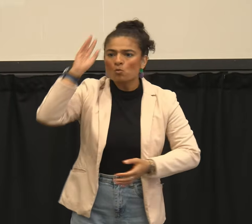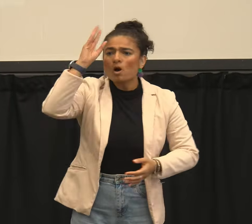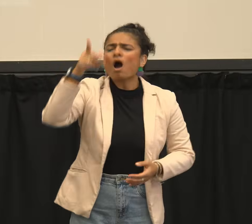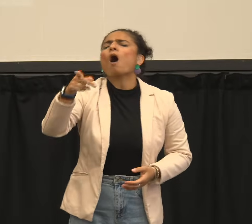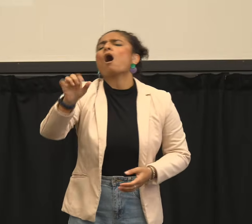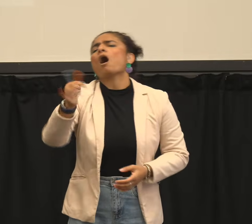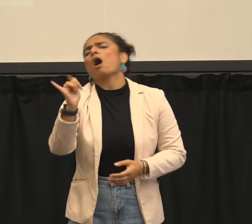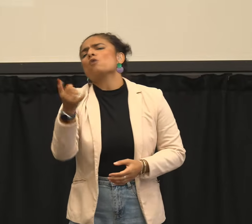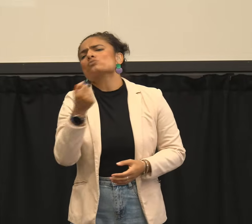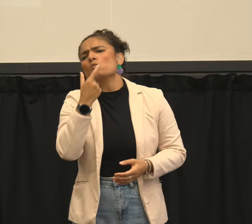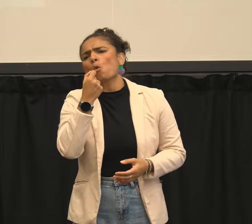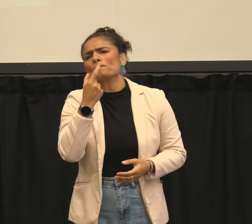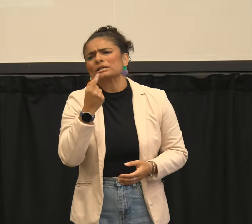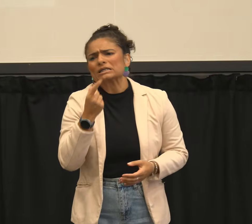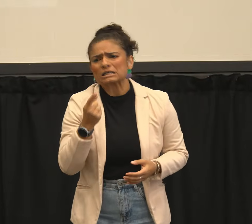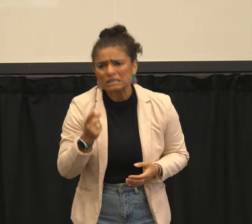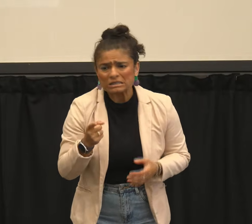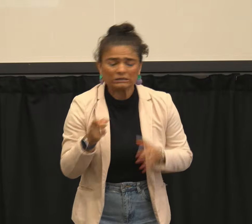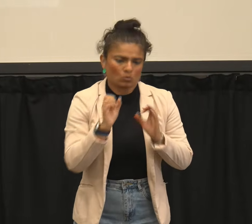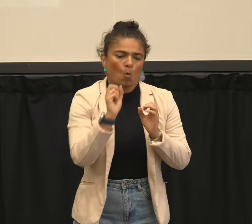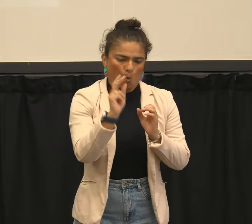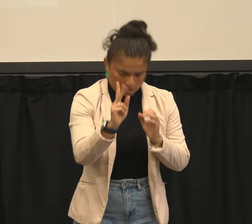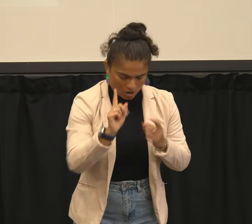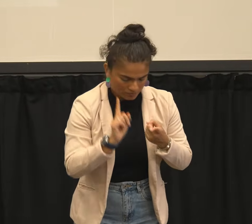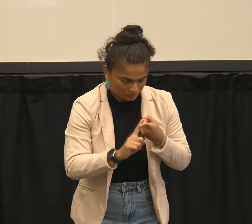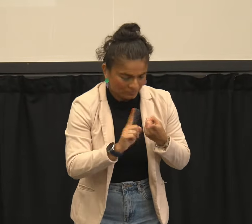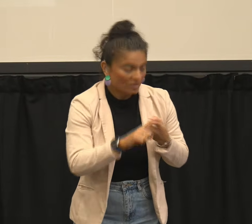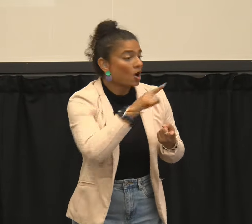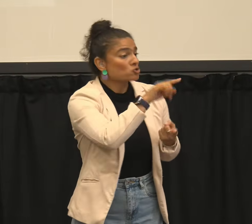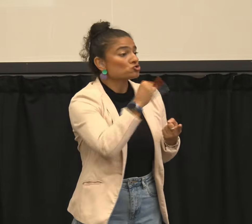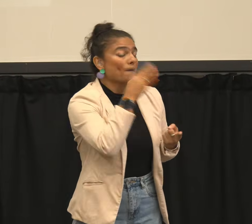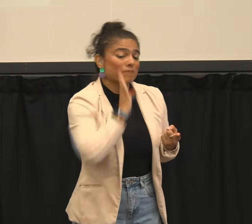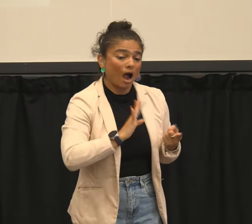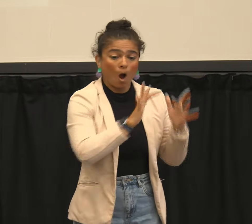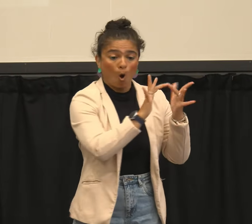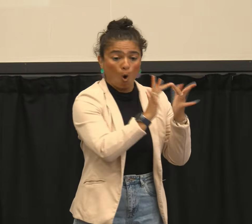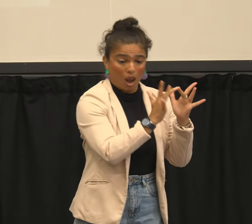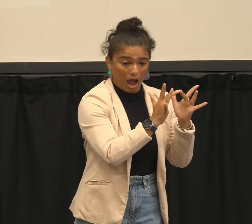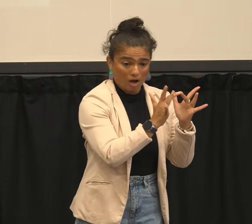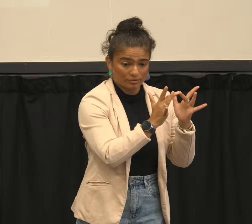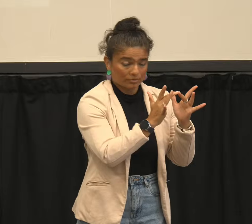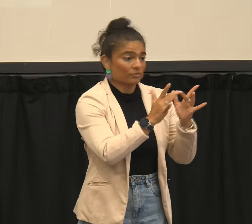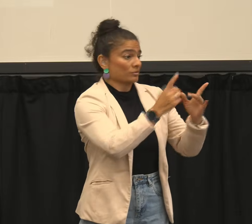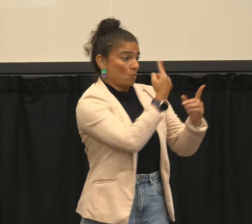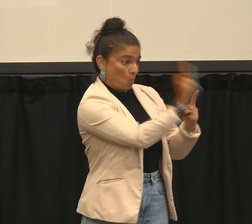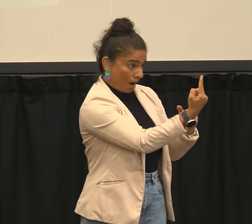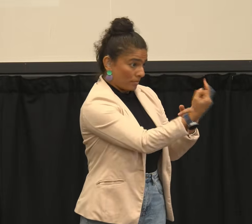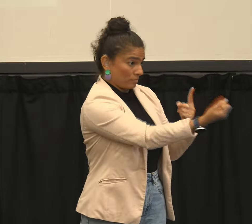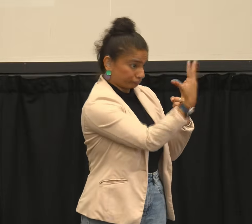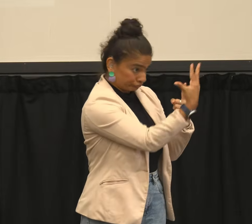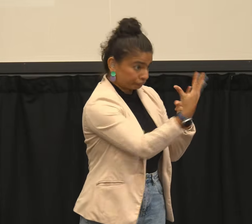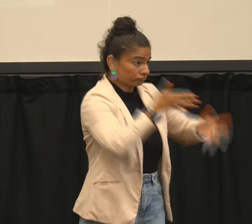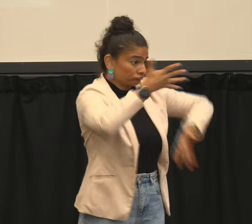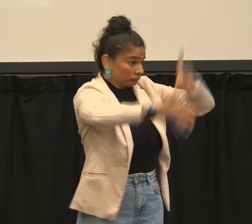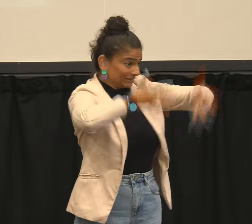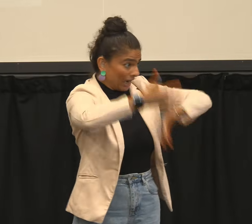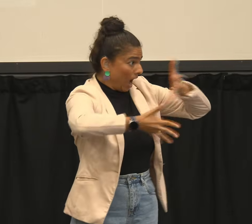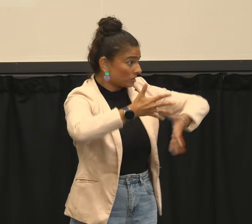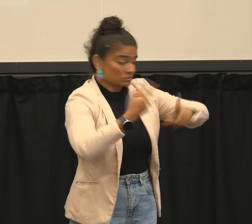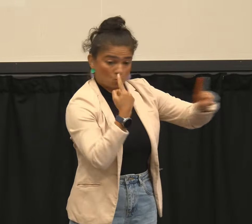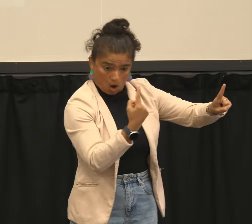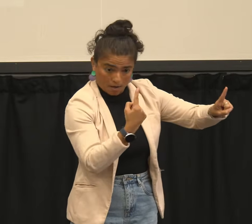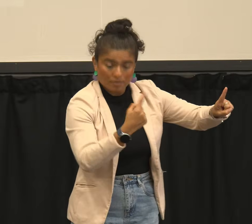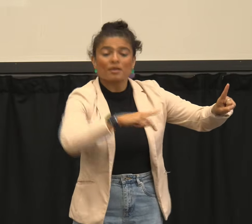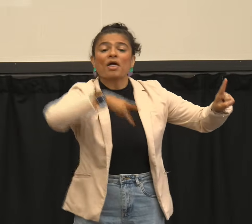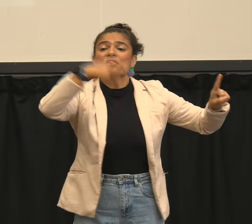with online points. And I do know that we have one in the audience. Jabbar, I know that you are online. You would like